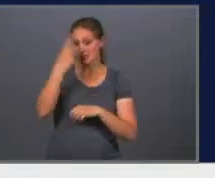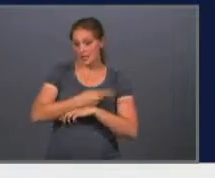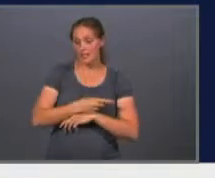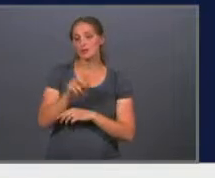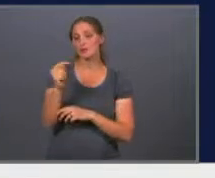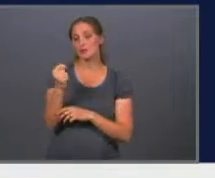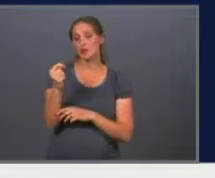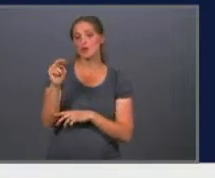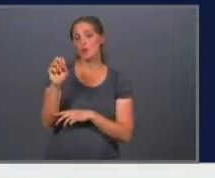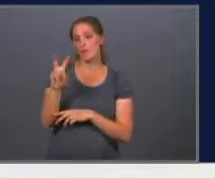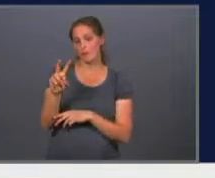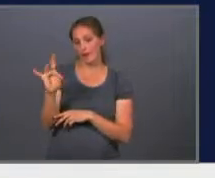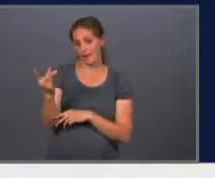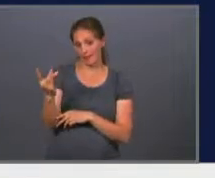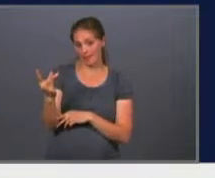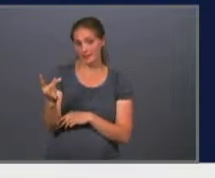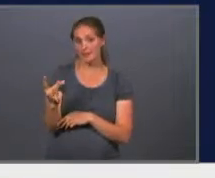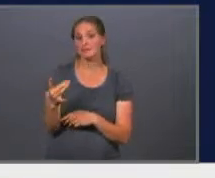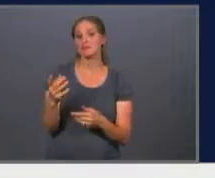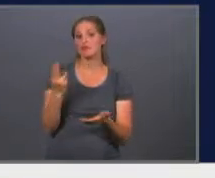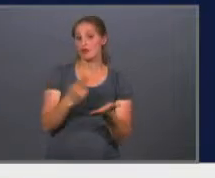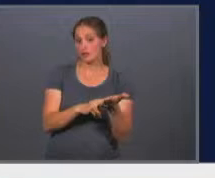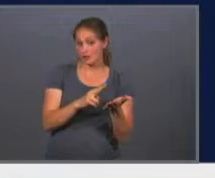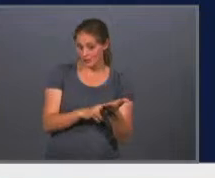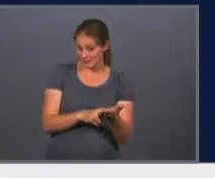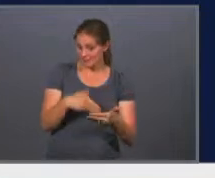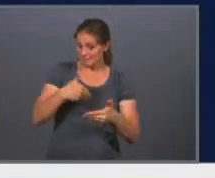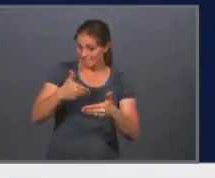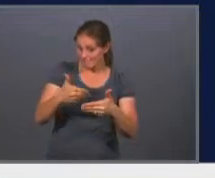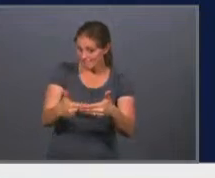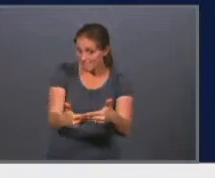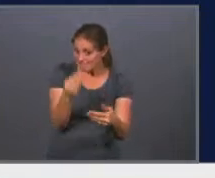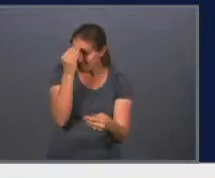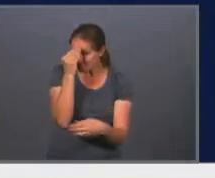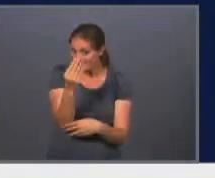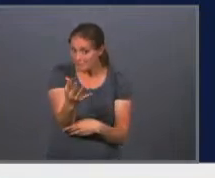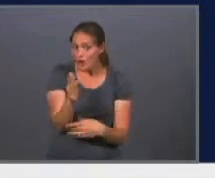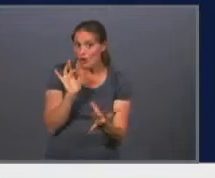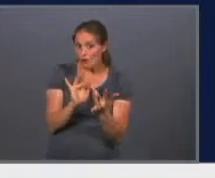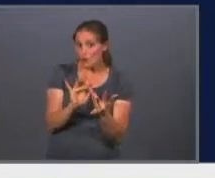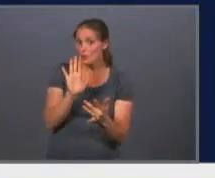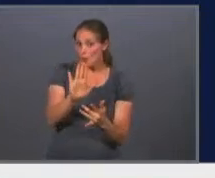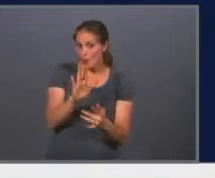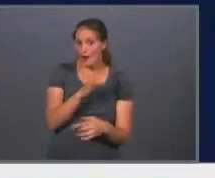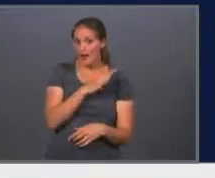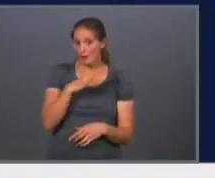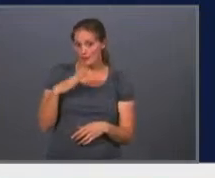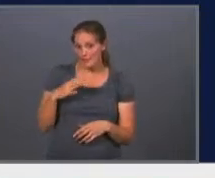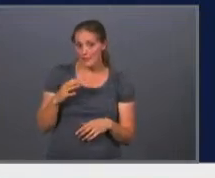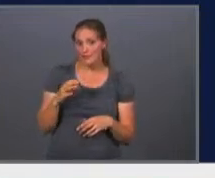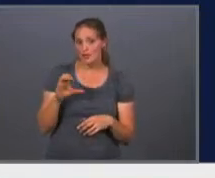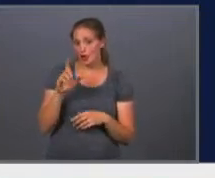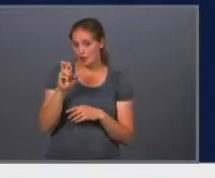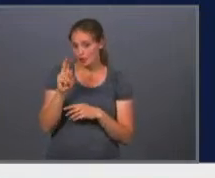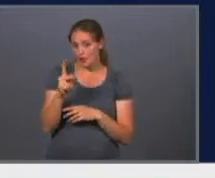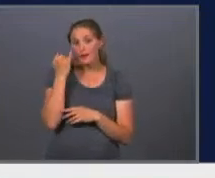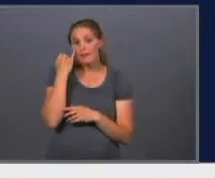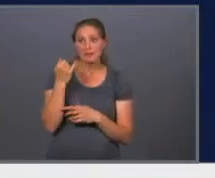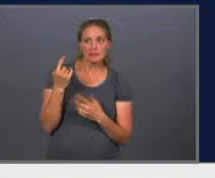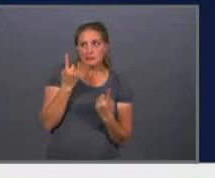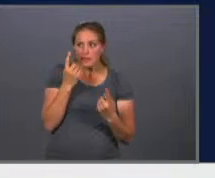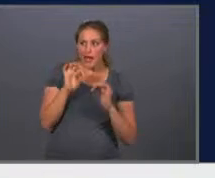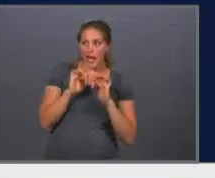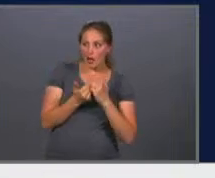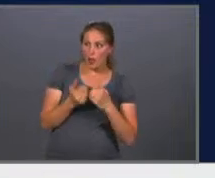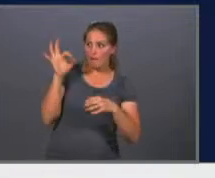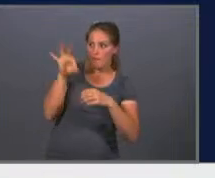8th, and registration and voting deadlines are fast approaching, so contact your county clerk if you have any questions about making your vote